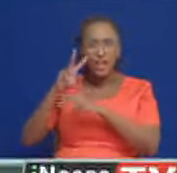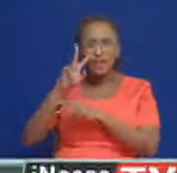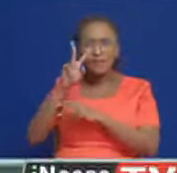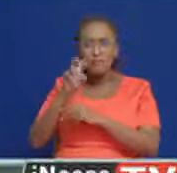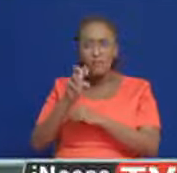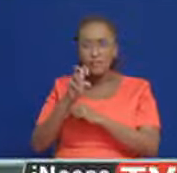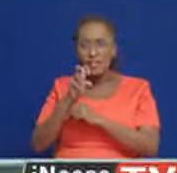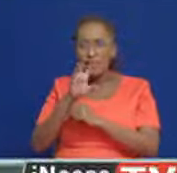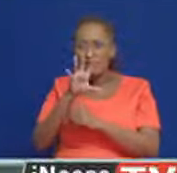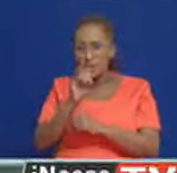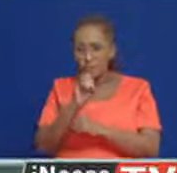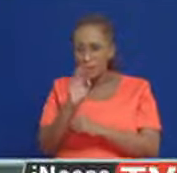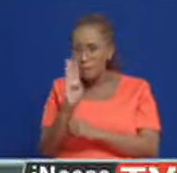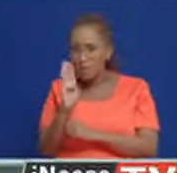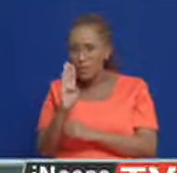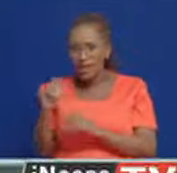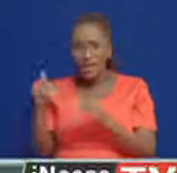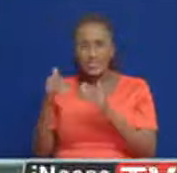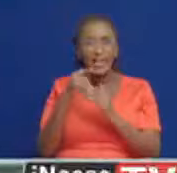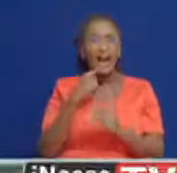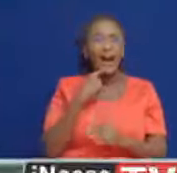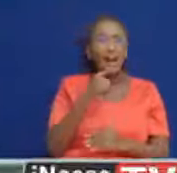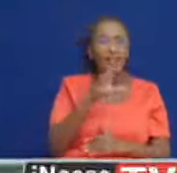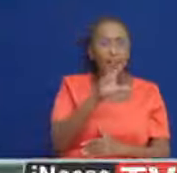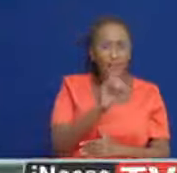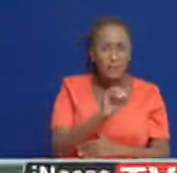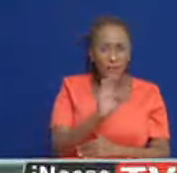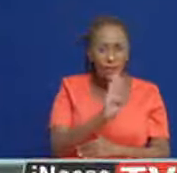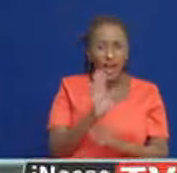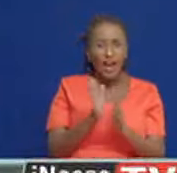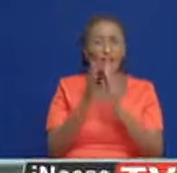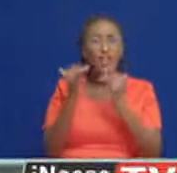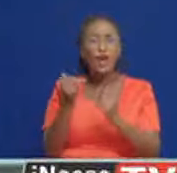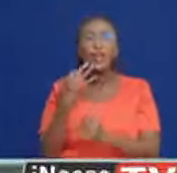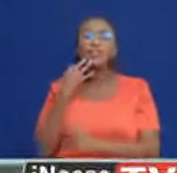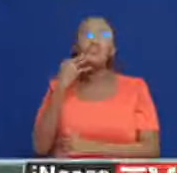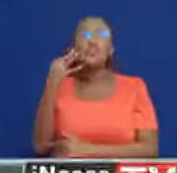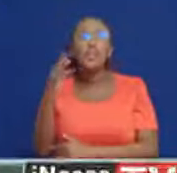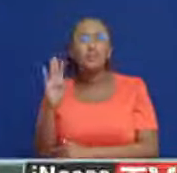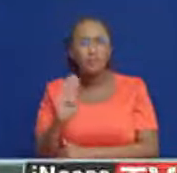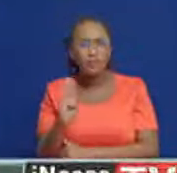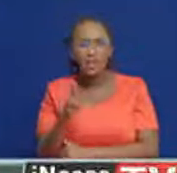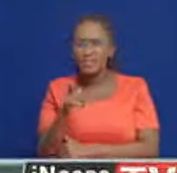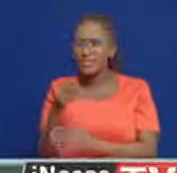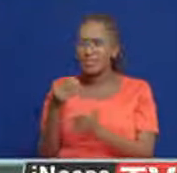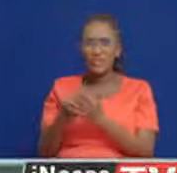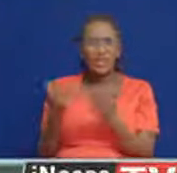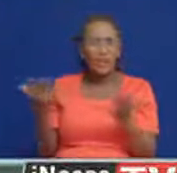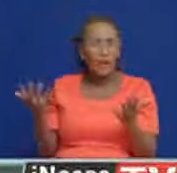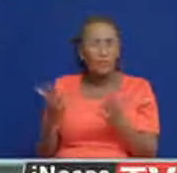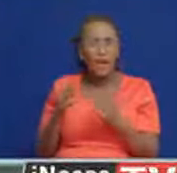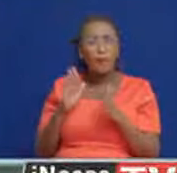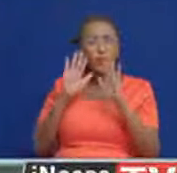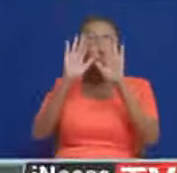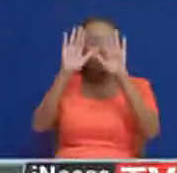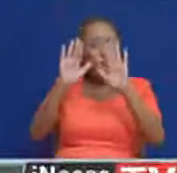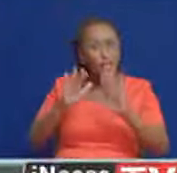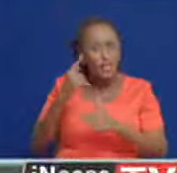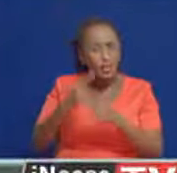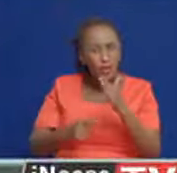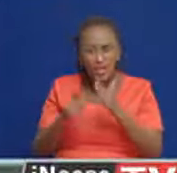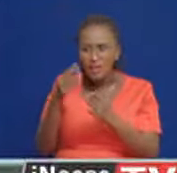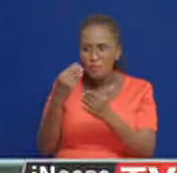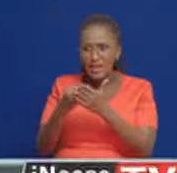billion, then to 150, now to 300. Where is this money? And most importantly, where then is it